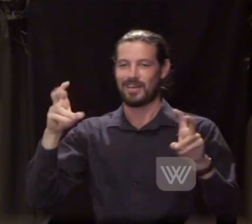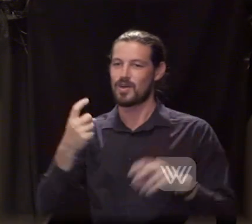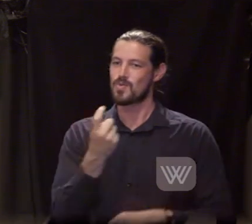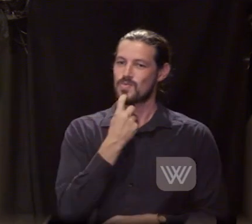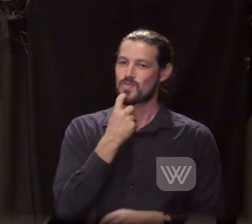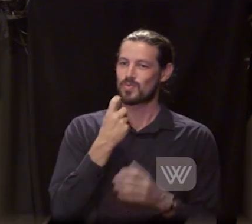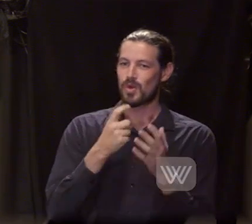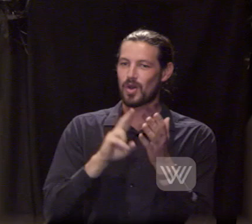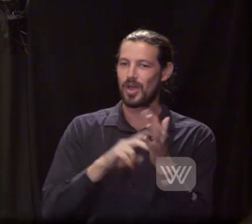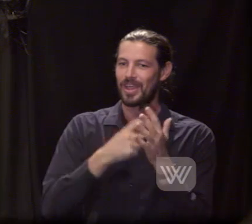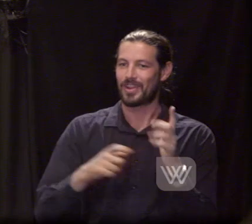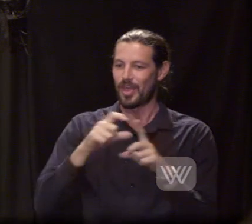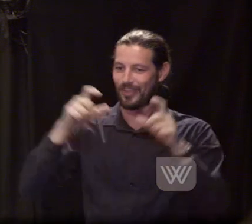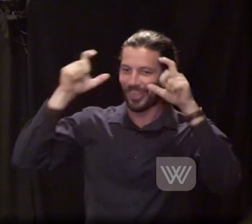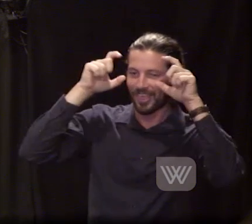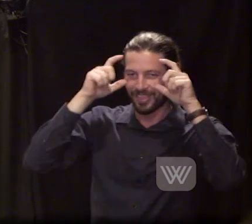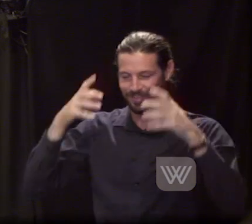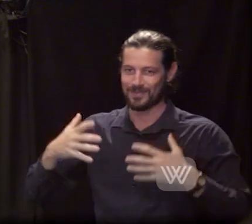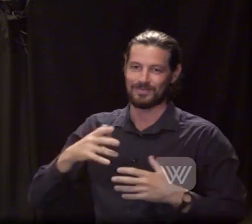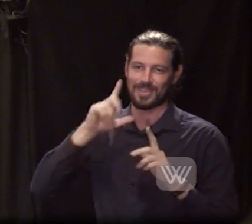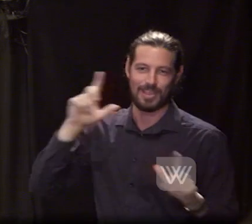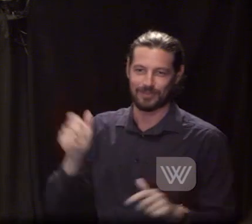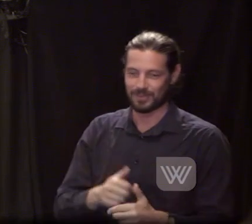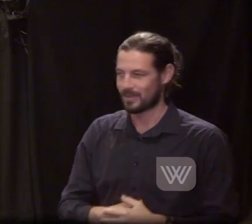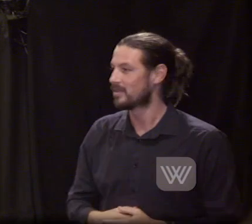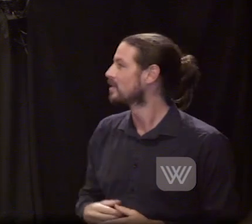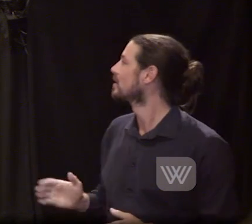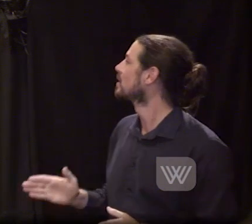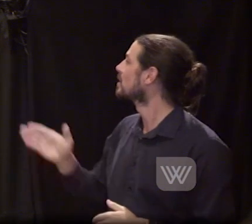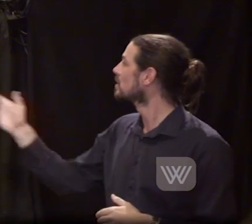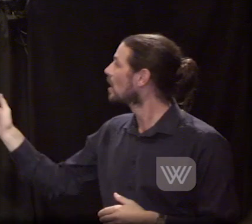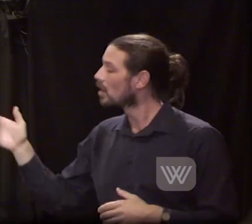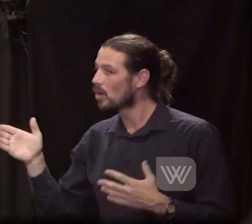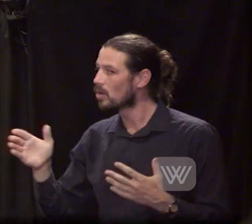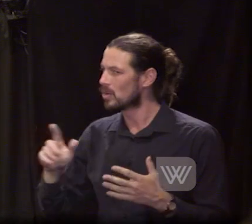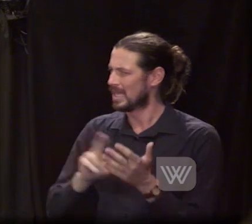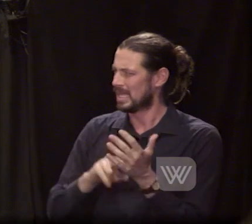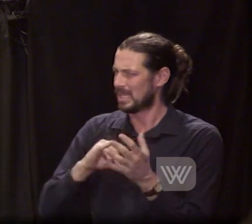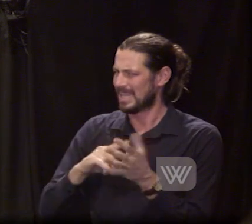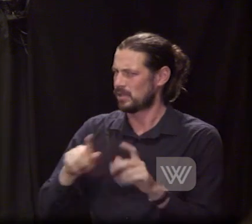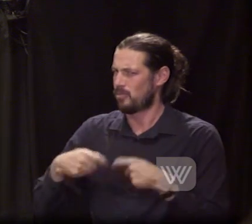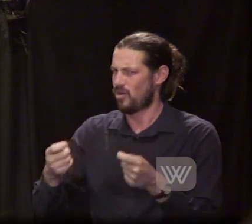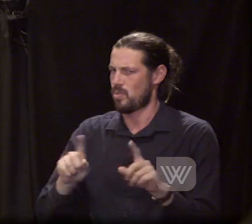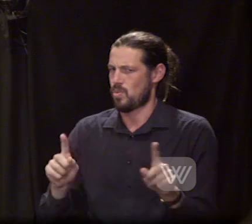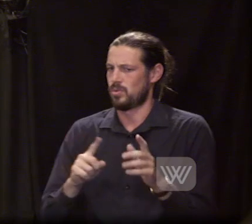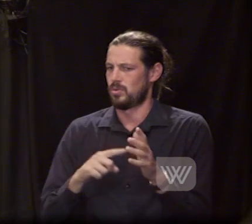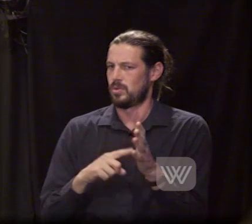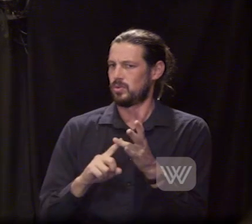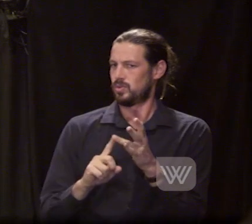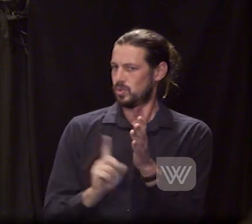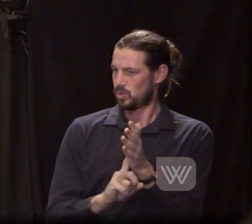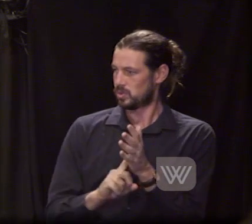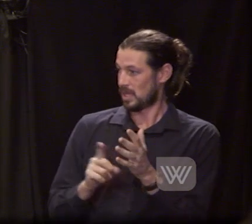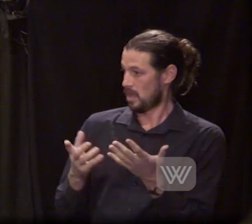of time out there. So what sort of tools did NASA give you for your research? I guess NASA is really wanting this to